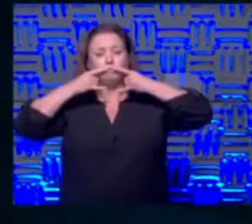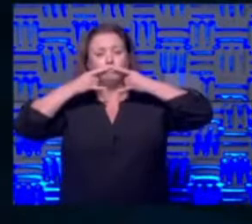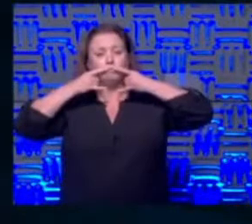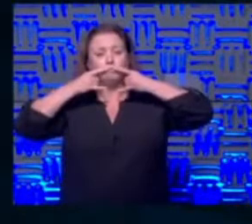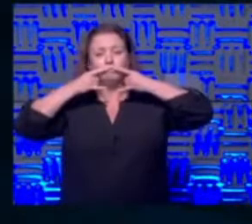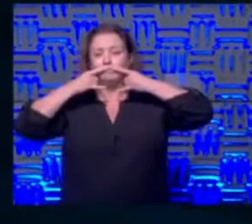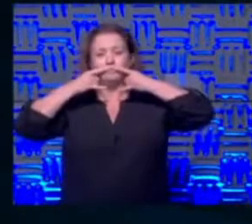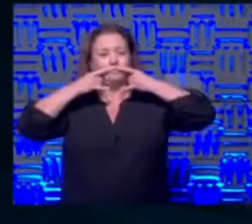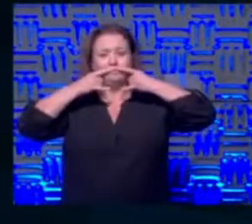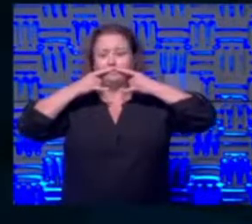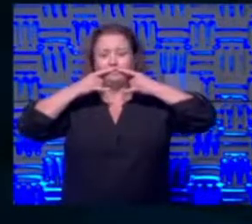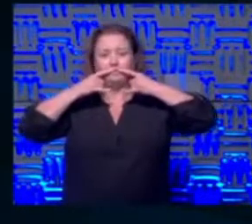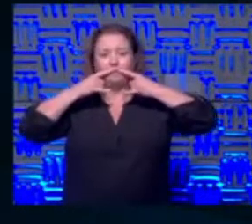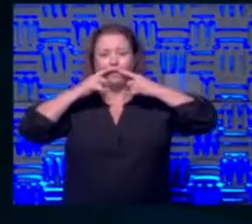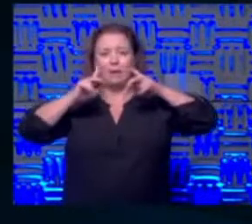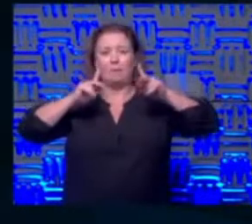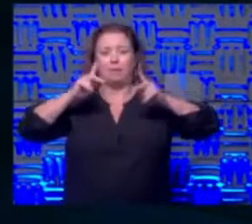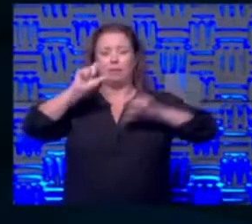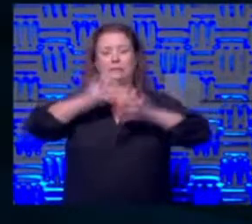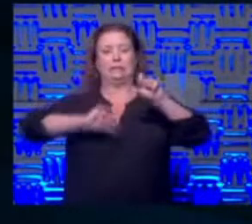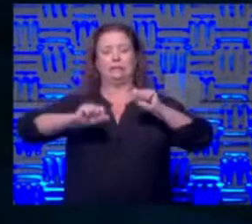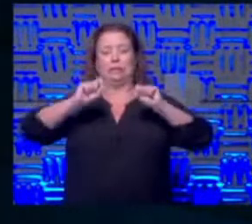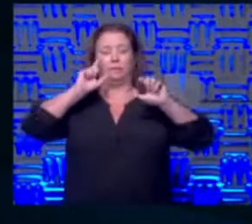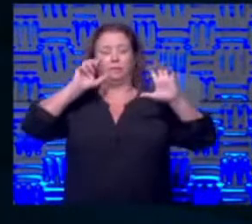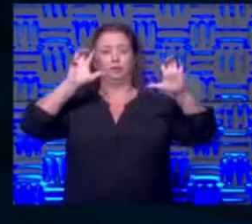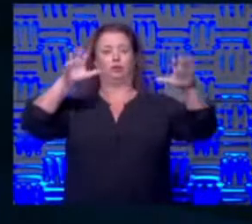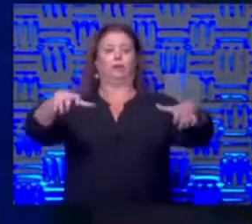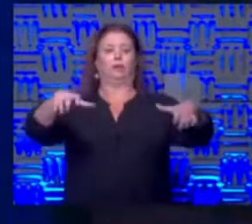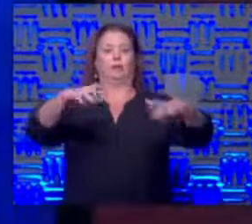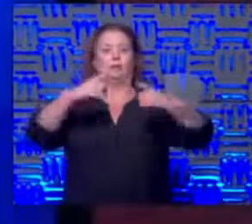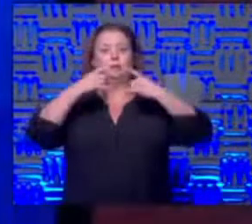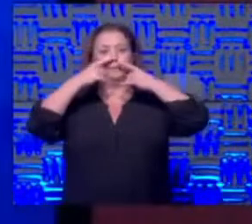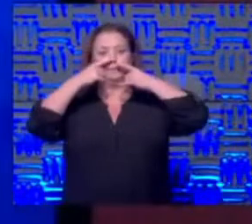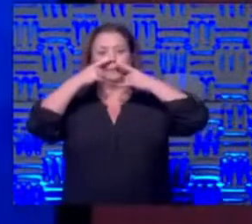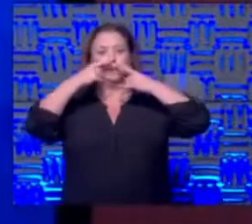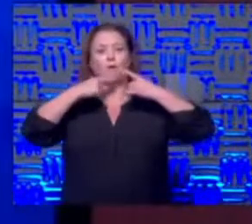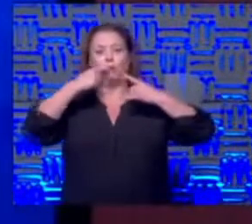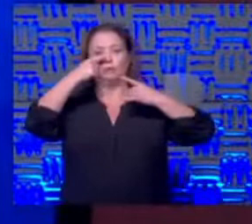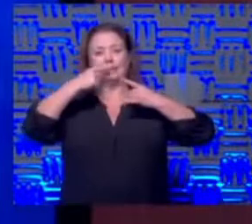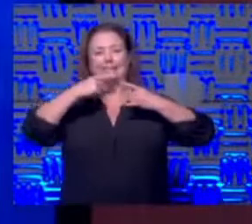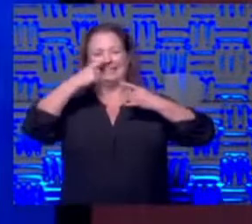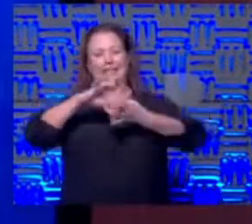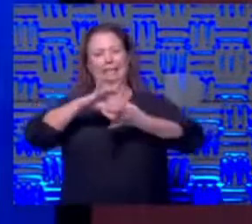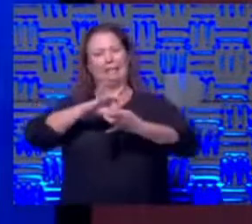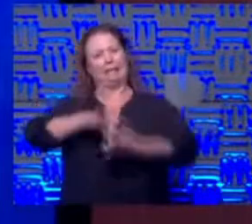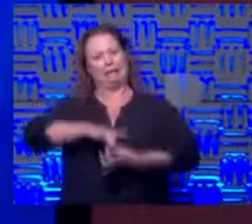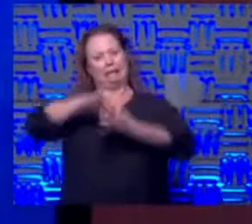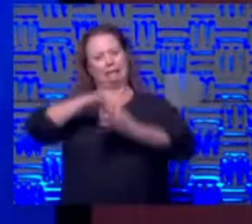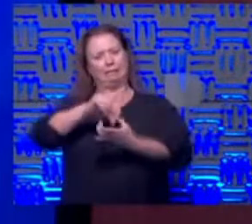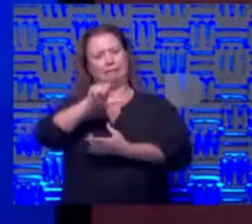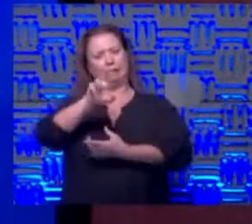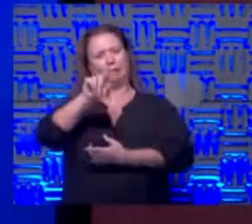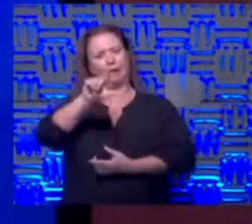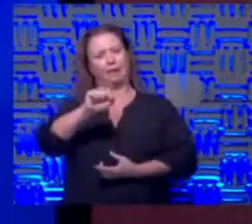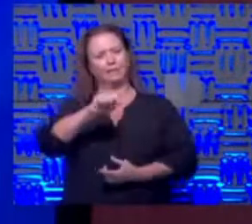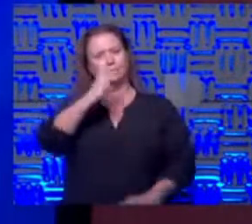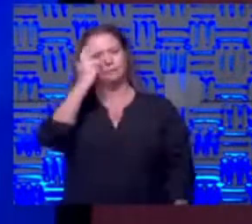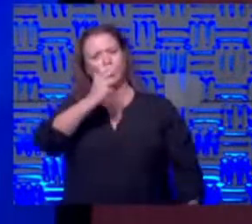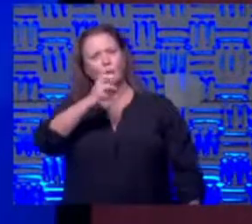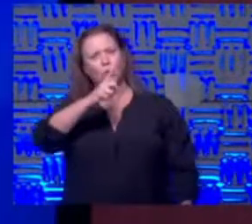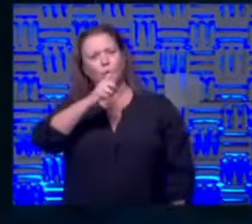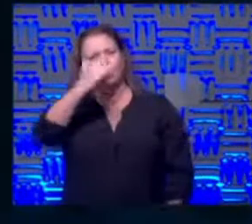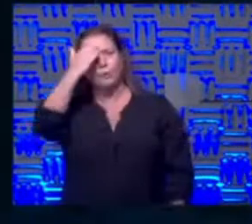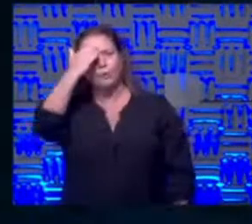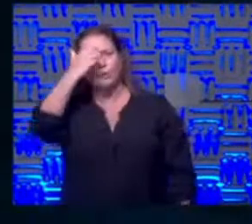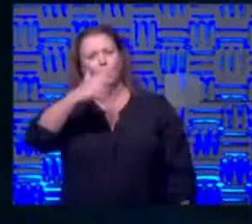nose community has been stunned as a study has shown that the nose is connected to the lungs. Indeed, it demonstrates that